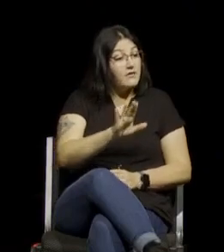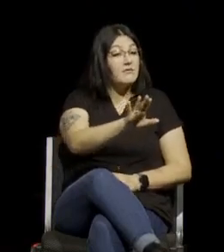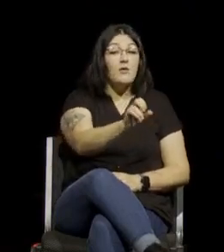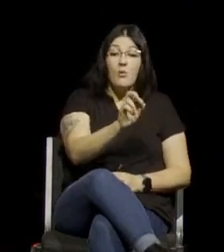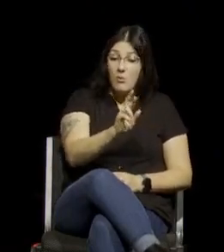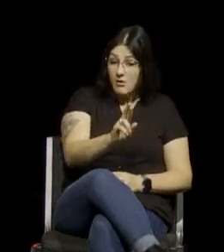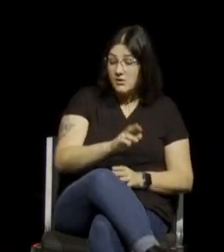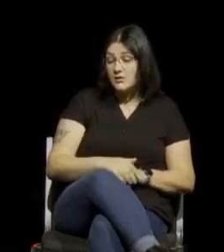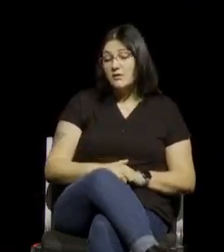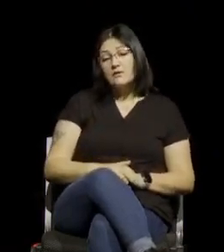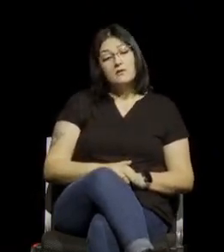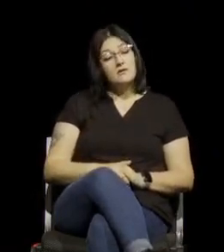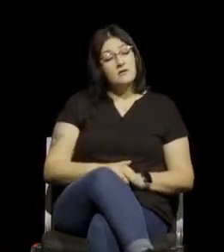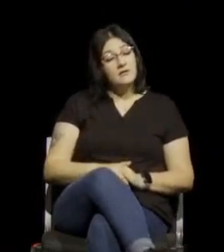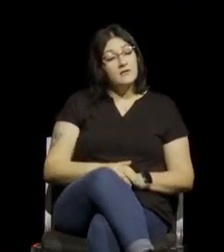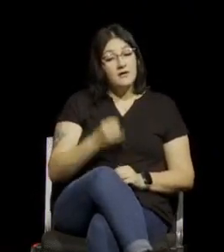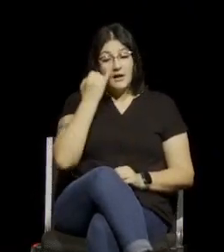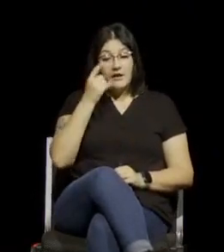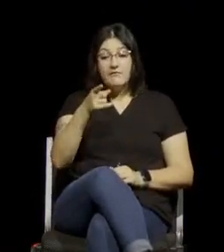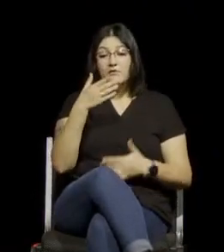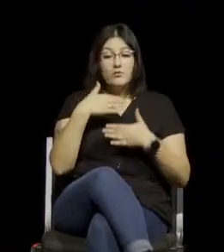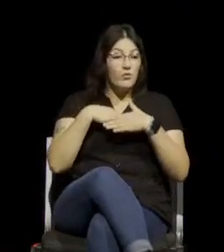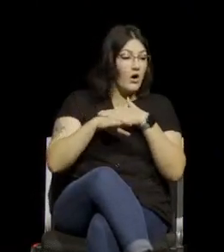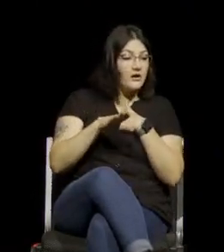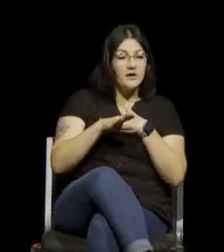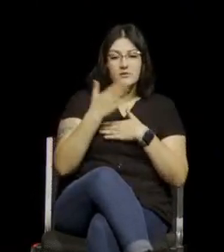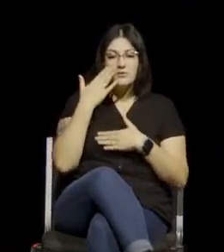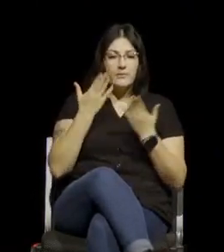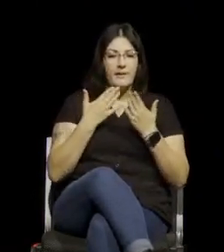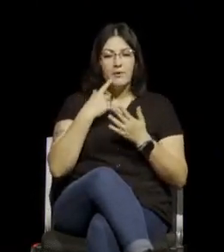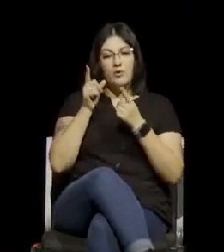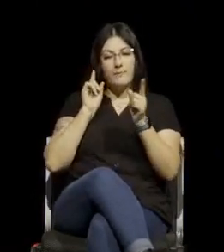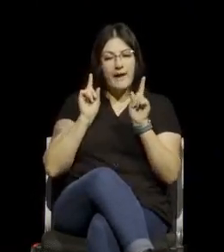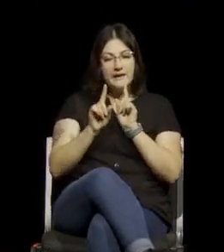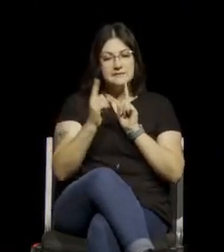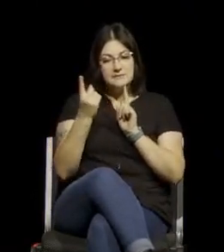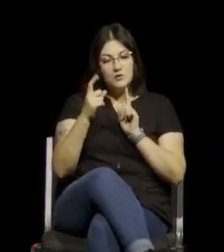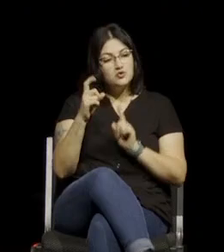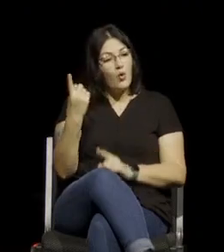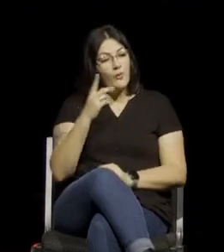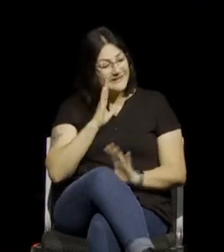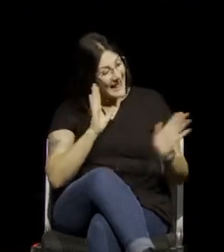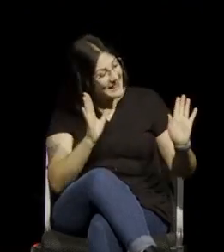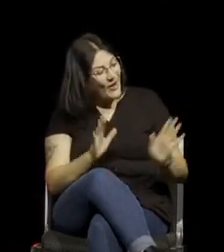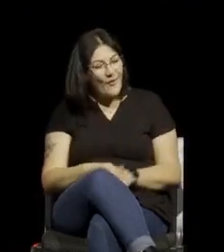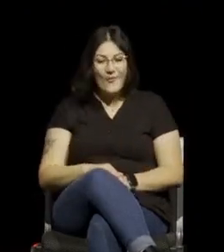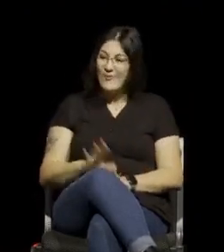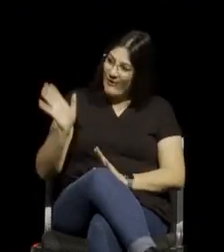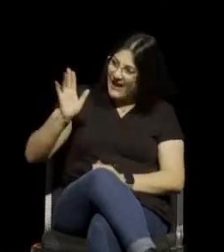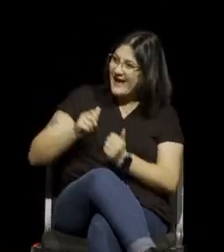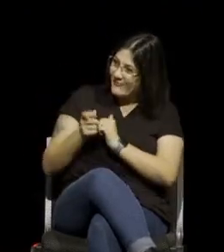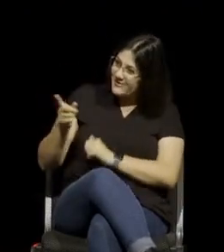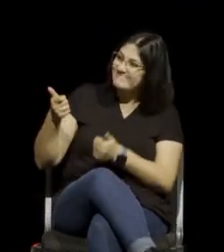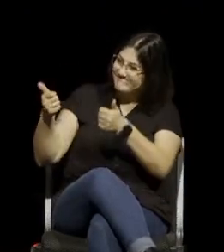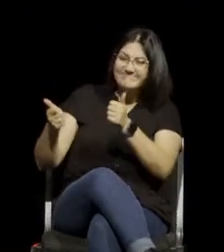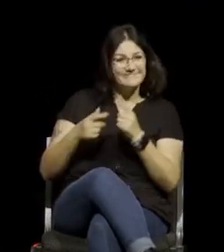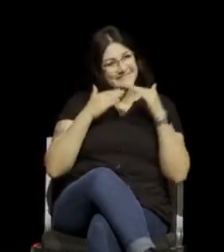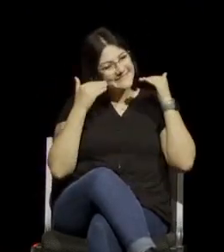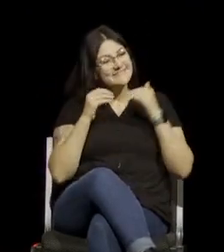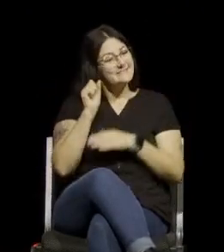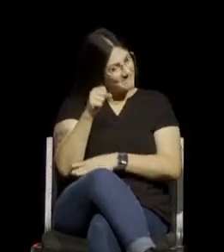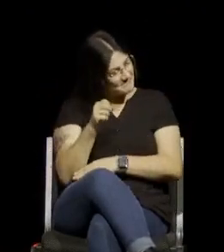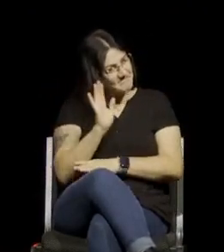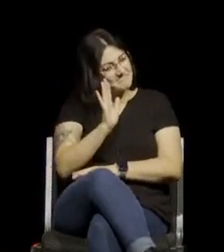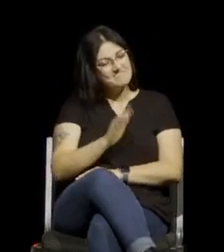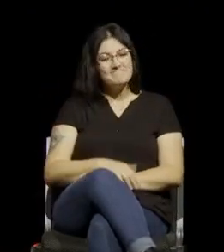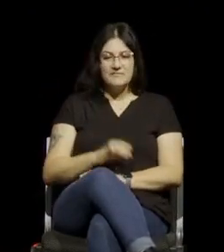this? When you walk into, you're passing somebody, you should always greet them with a hello, how you doing, you know, a head